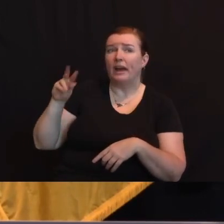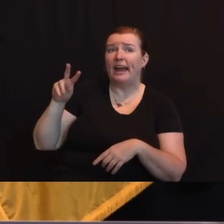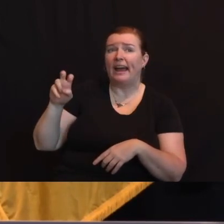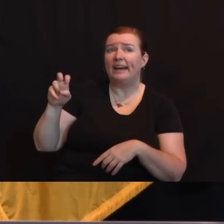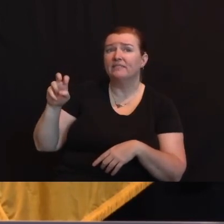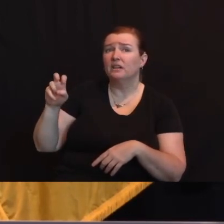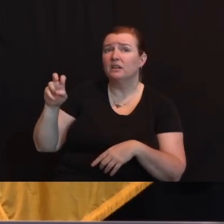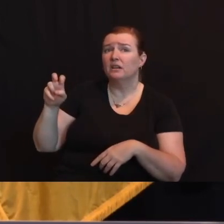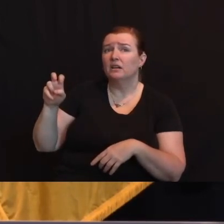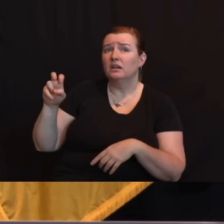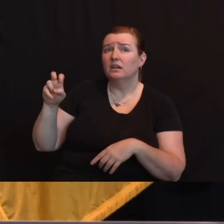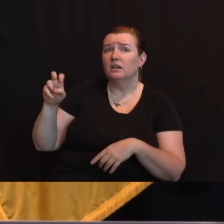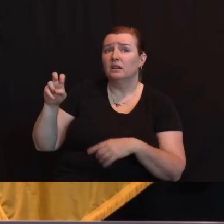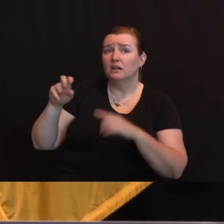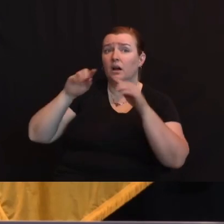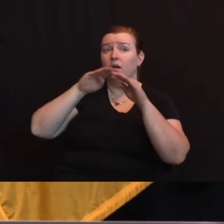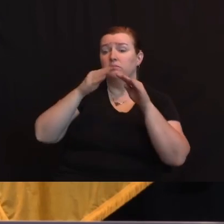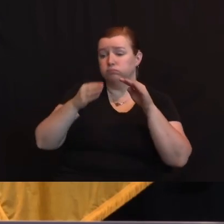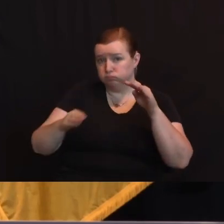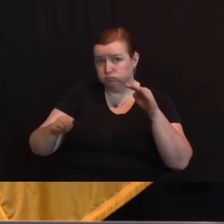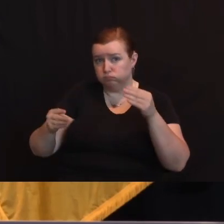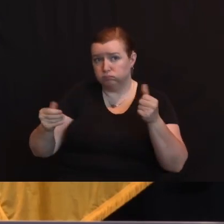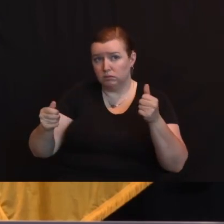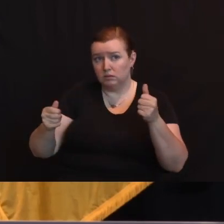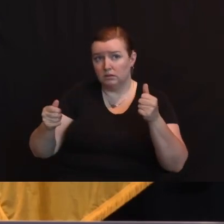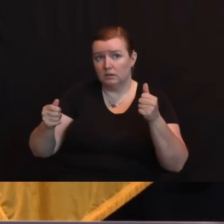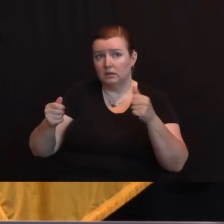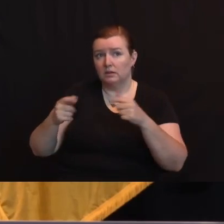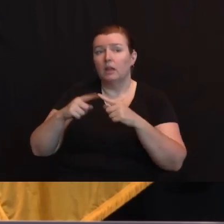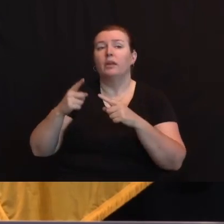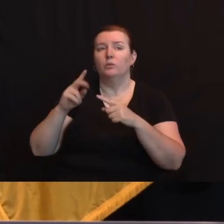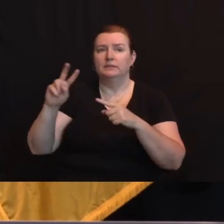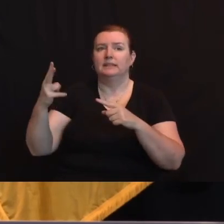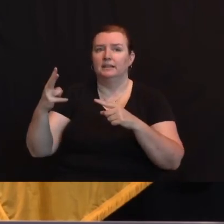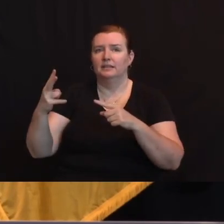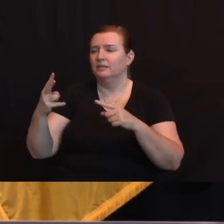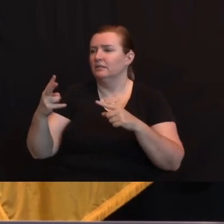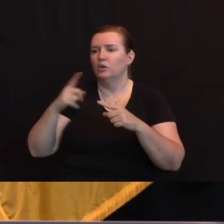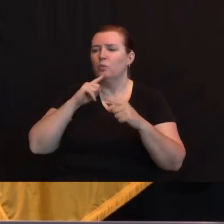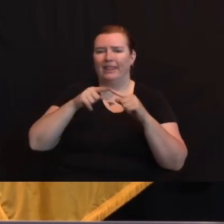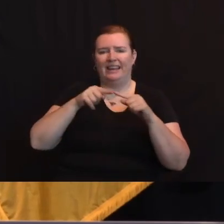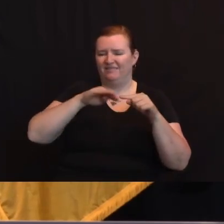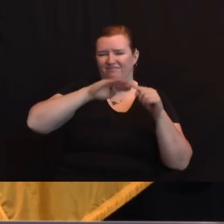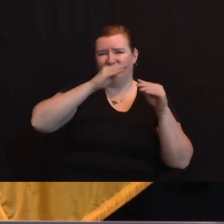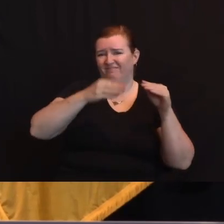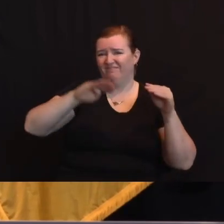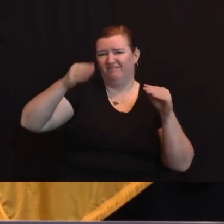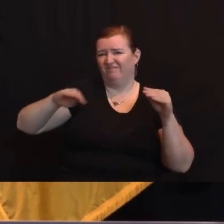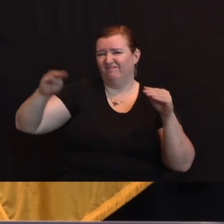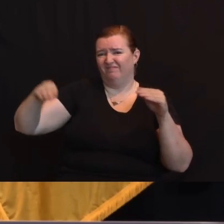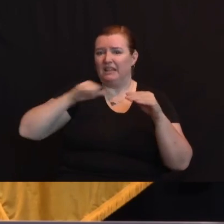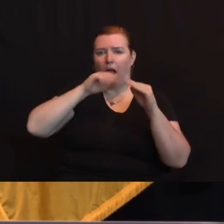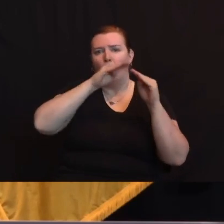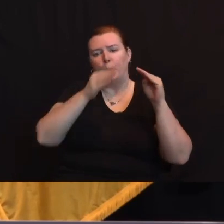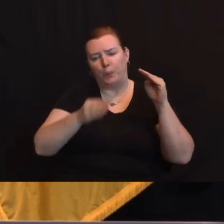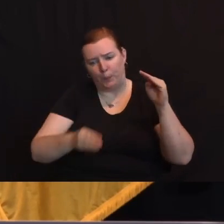of pulses up and down, and that feels like that's what we're living. Dustin, good afternoon.